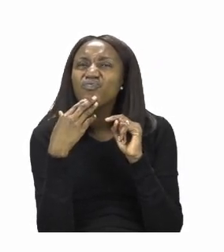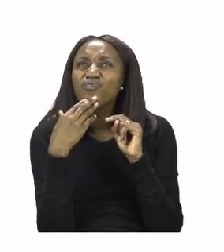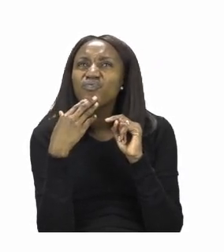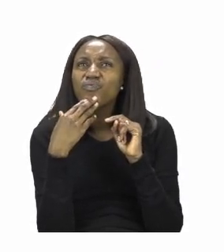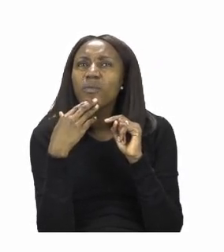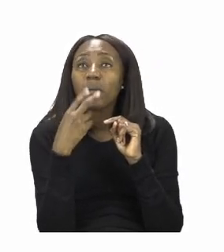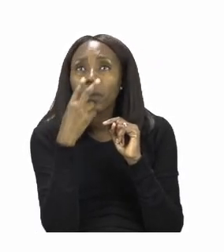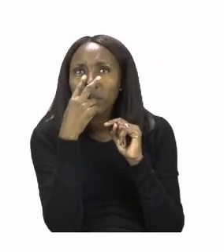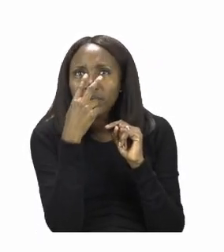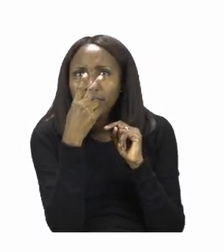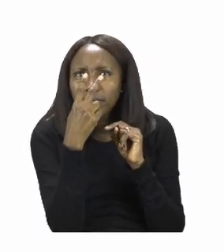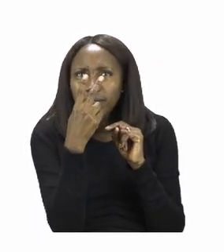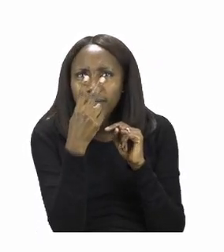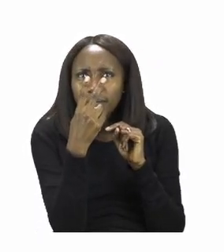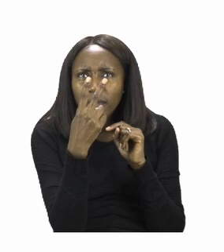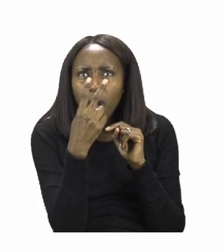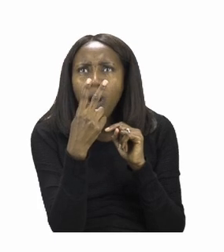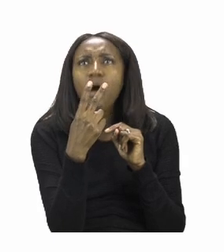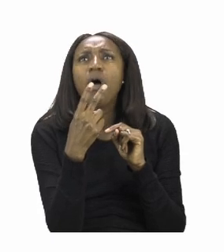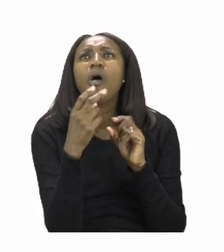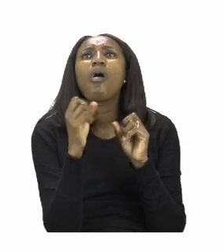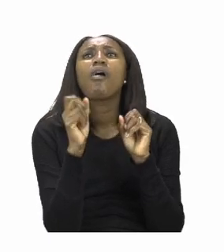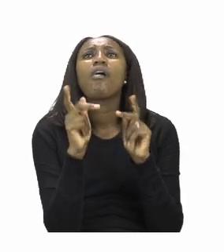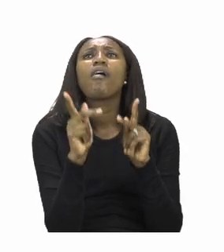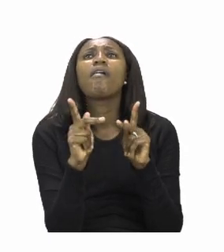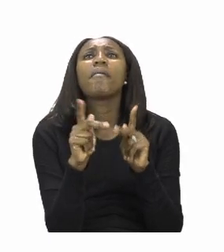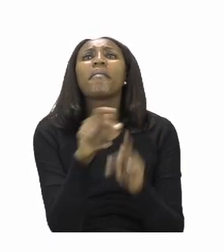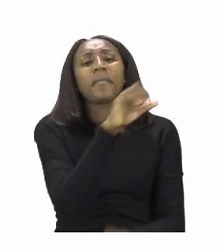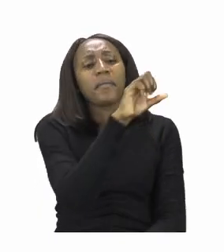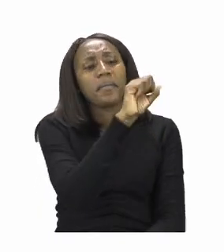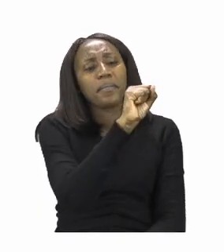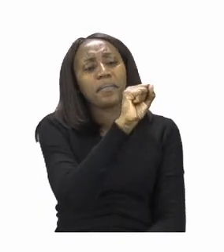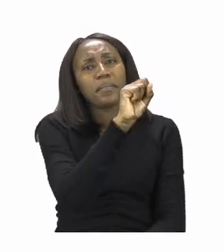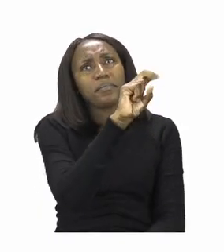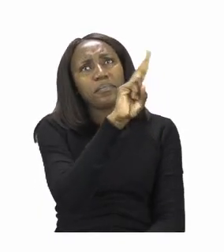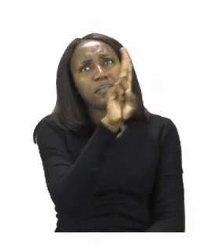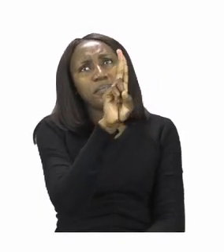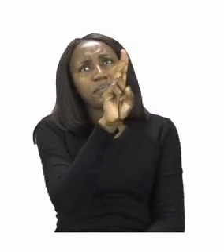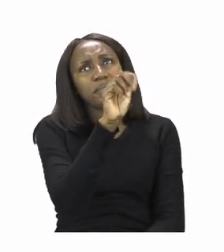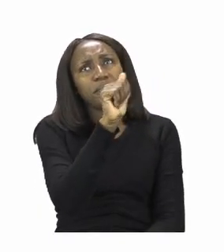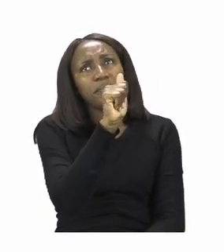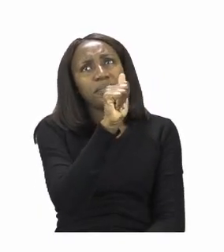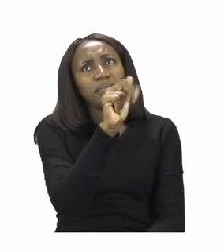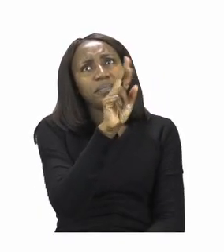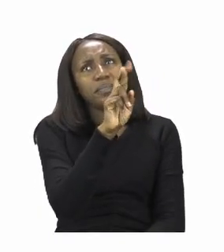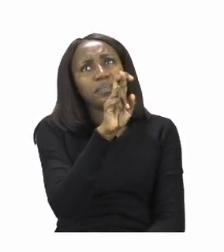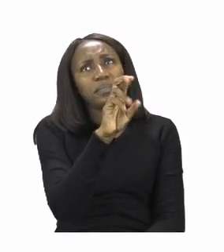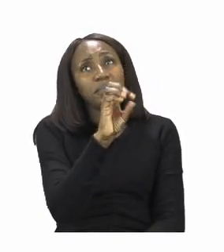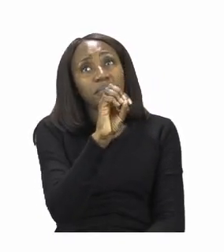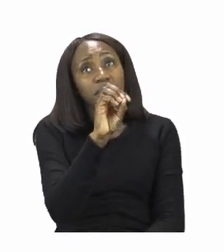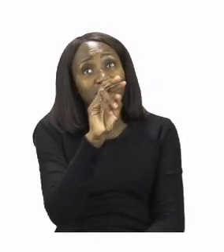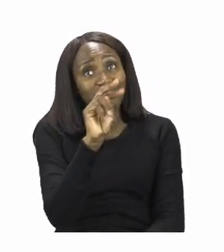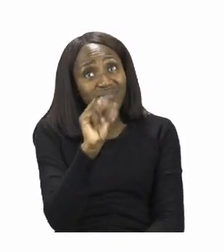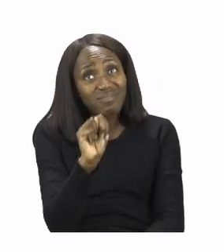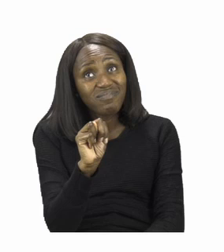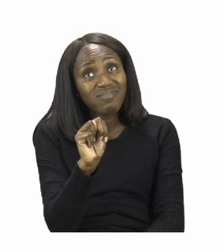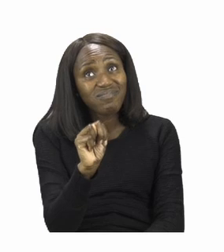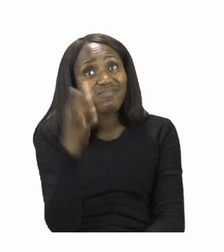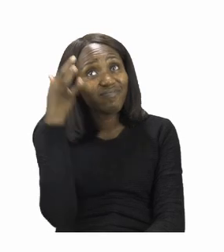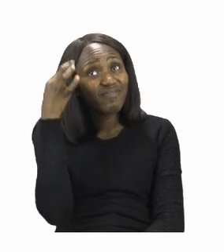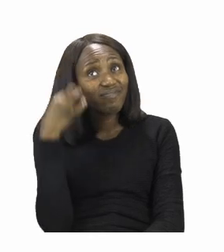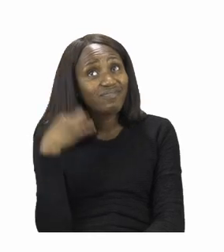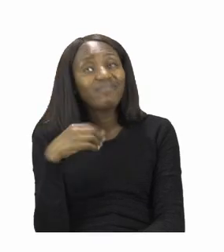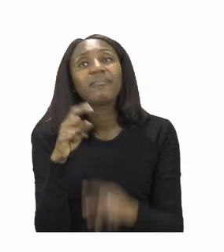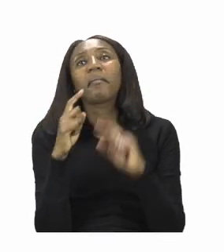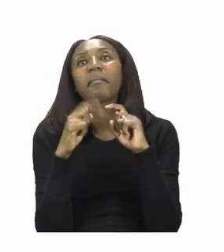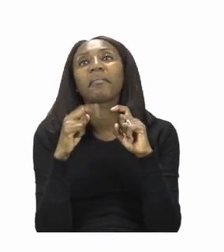you look closely, you can see that it is Sharon that has pink hair. So she is the one that owns